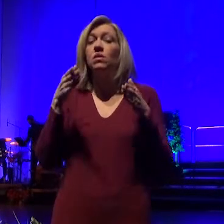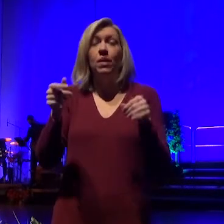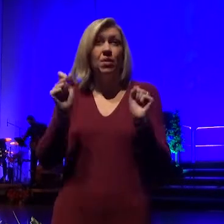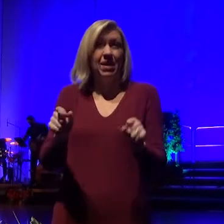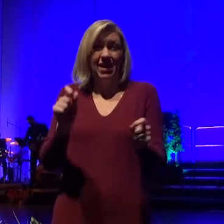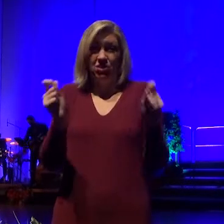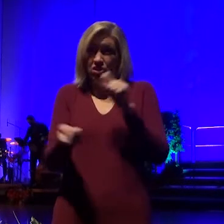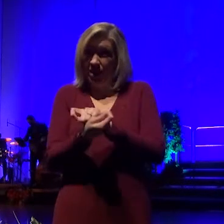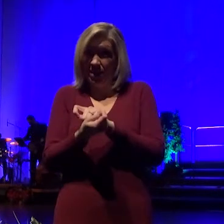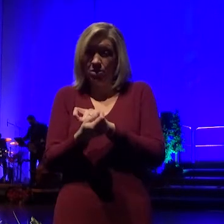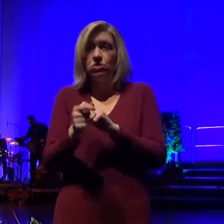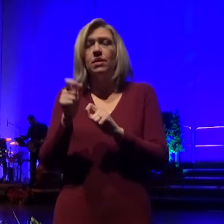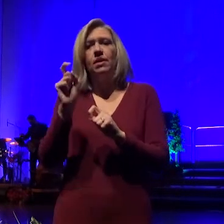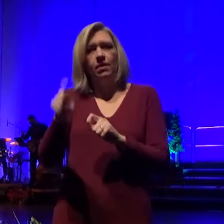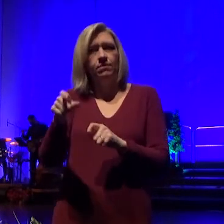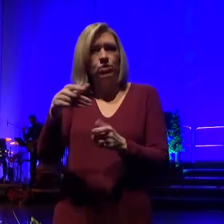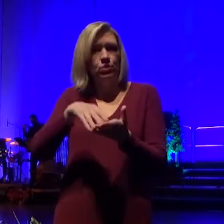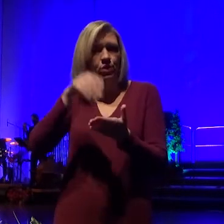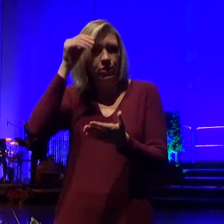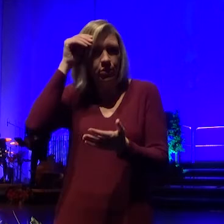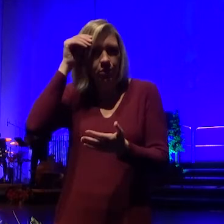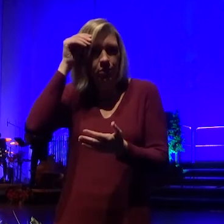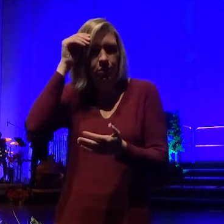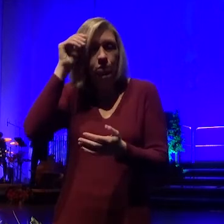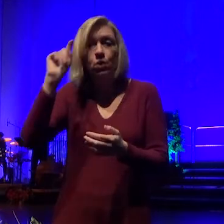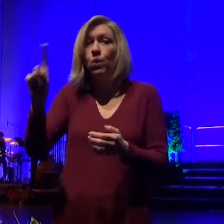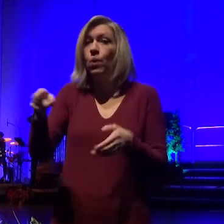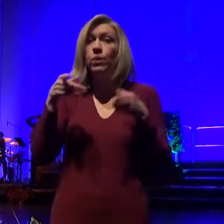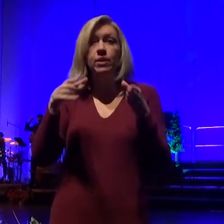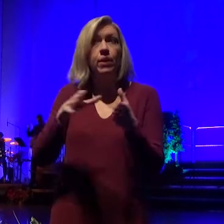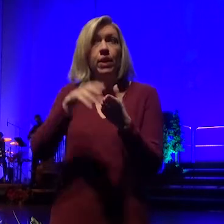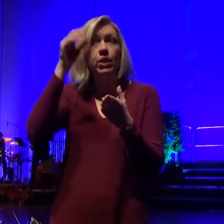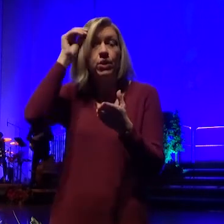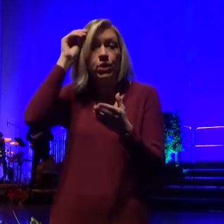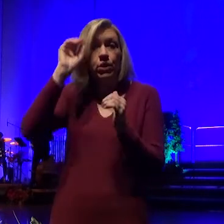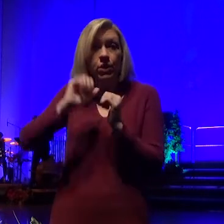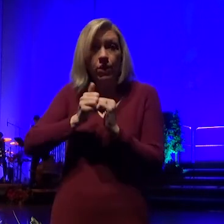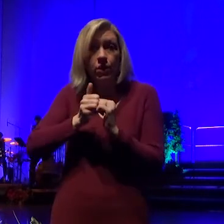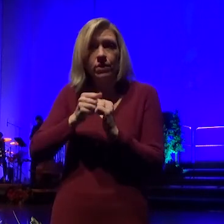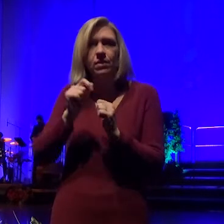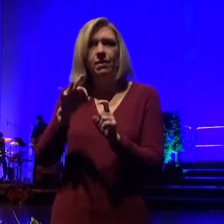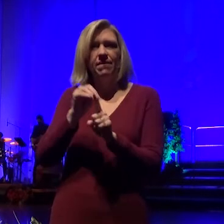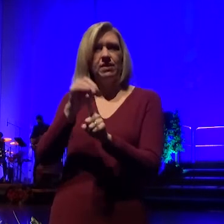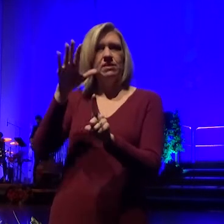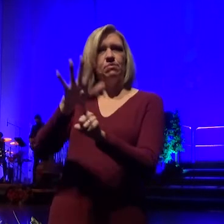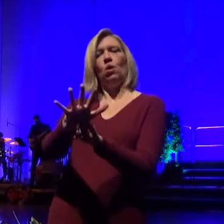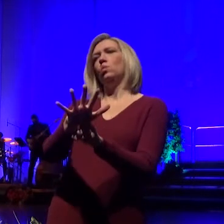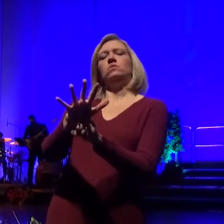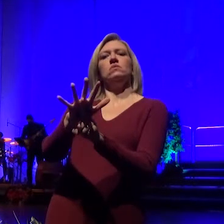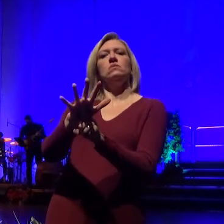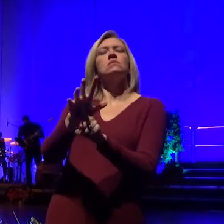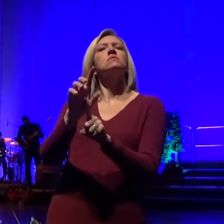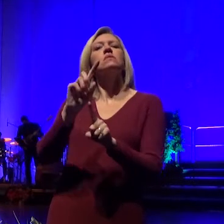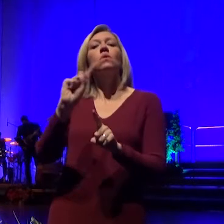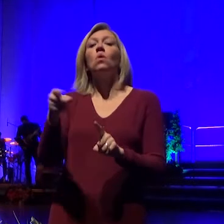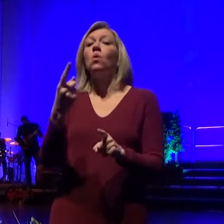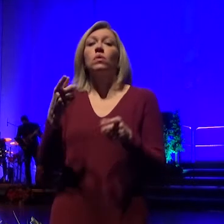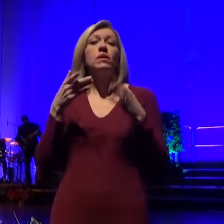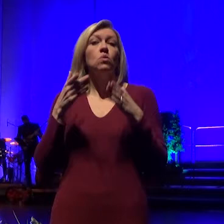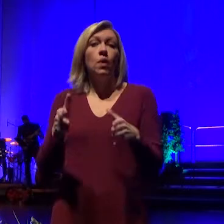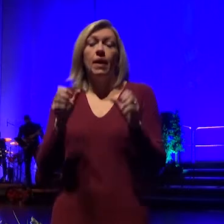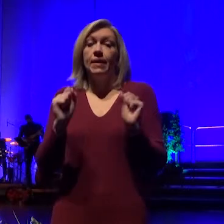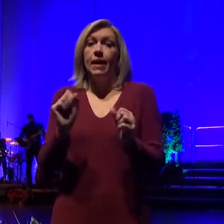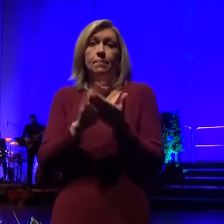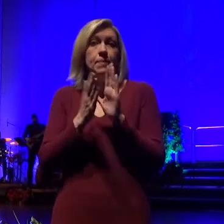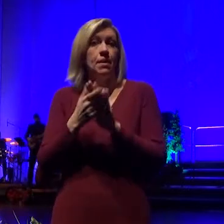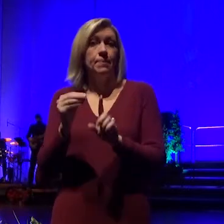can change is if we learn. The only way we can learn is if we're exposed. And the only way that we